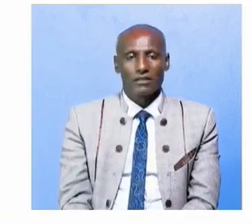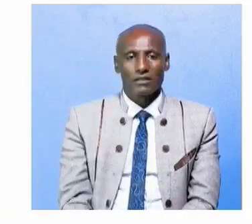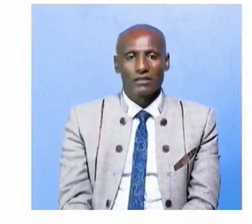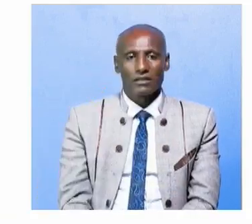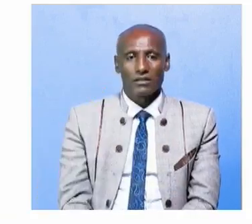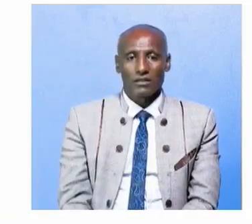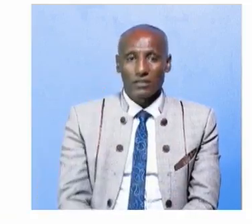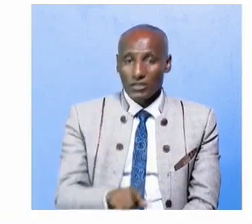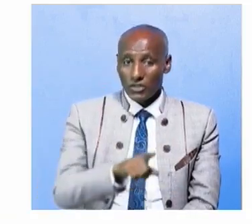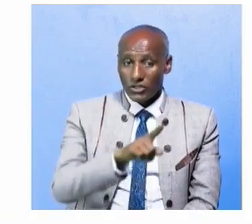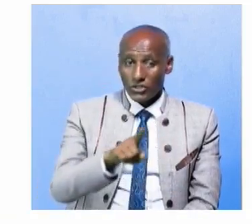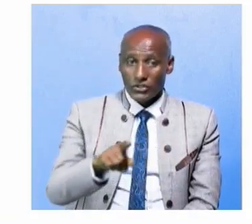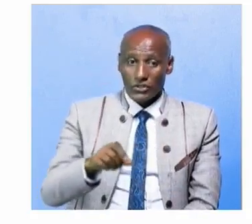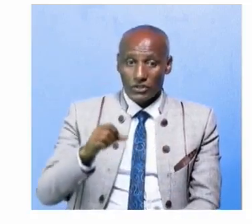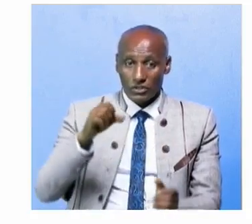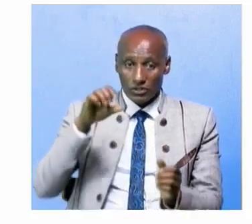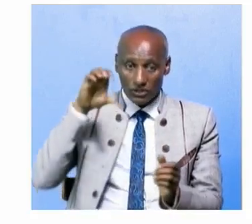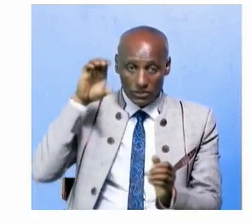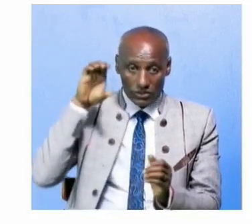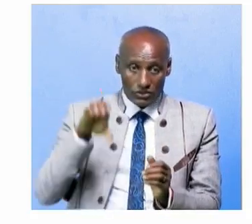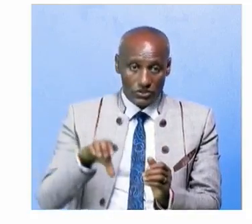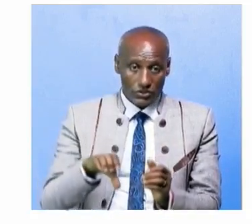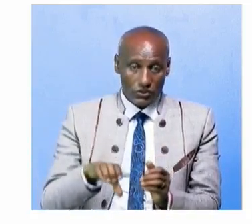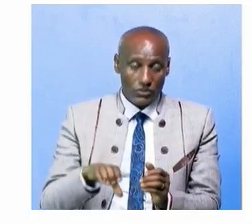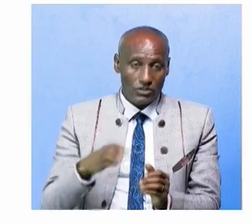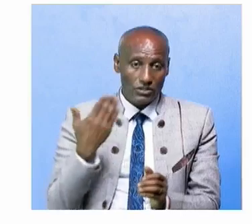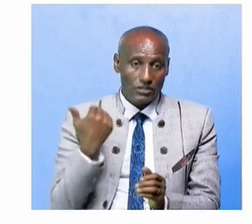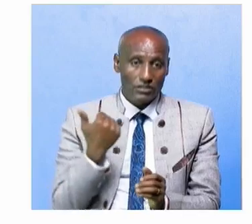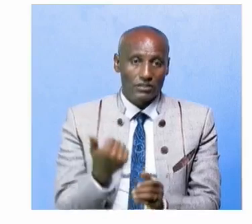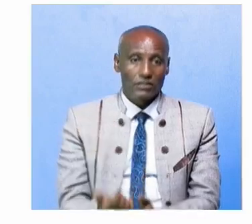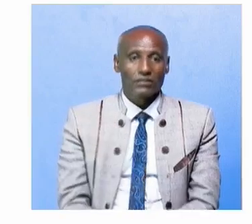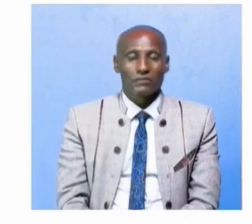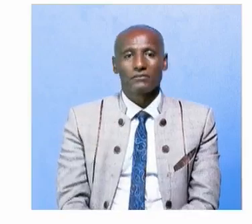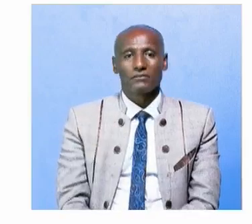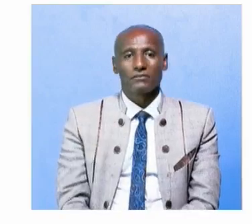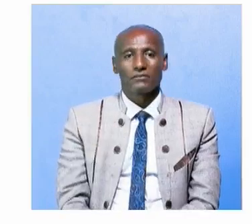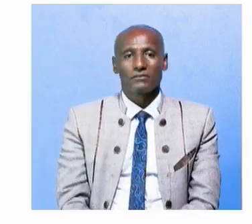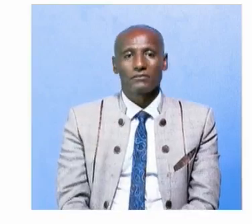you should, or you could